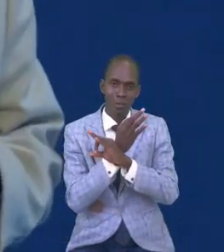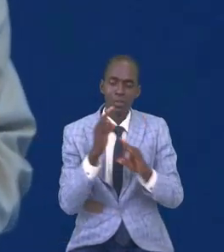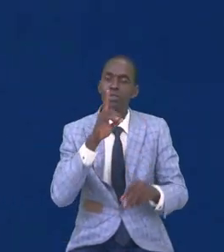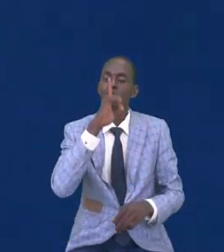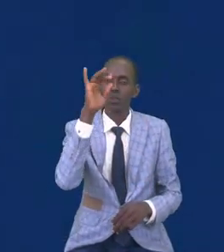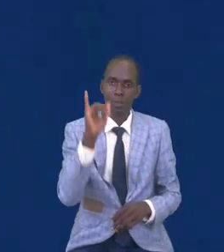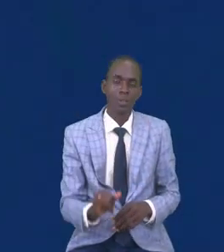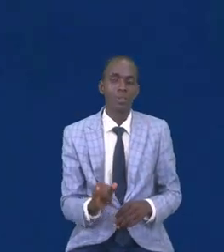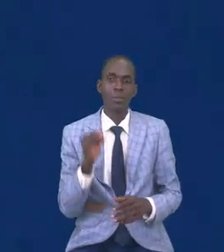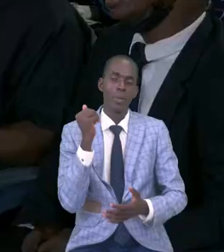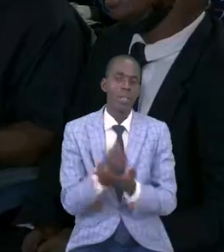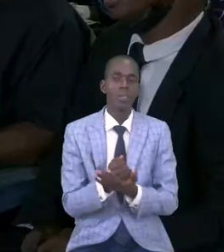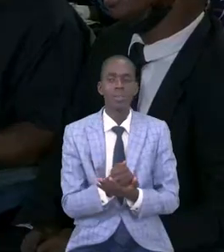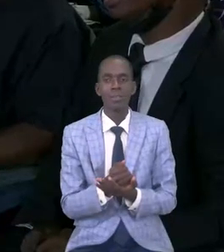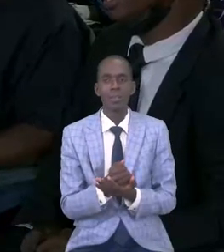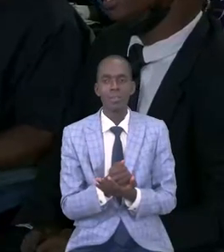indeed.